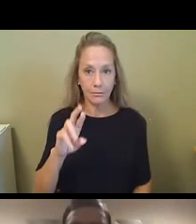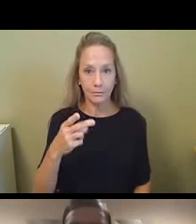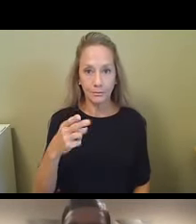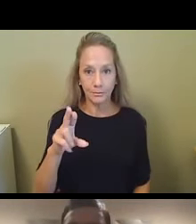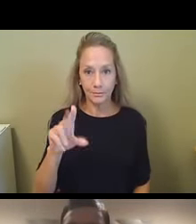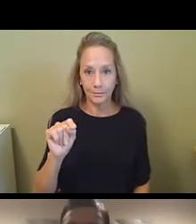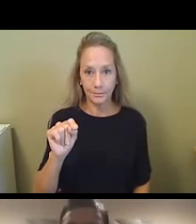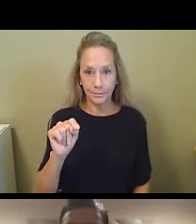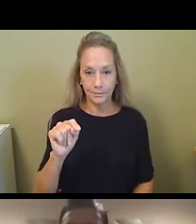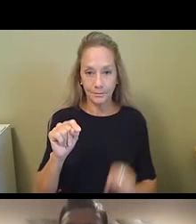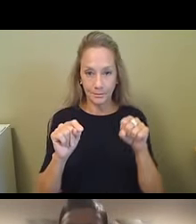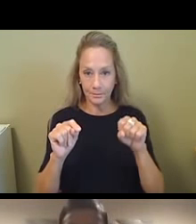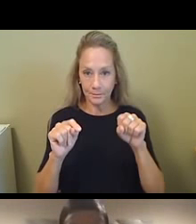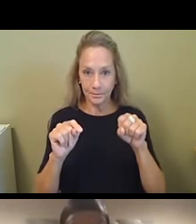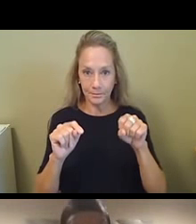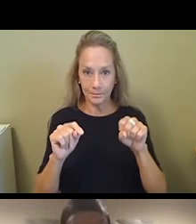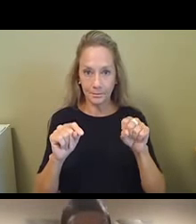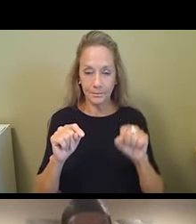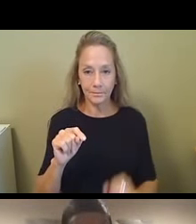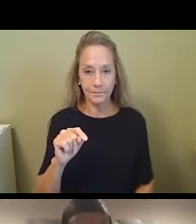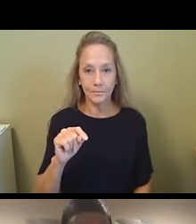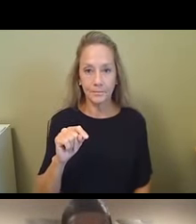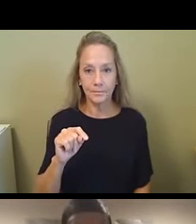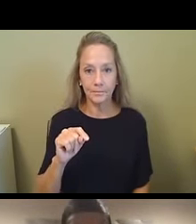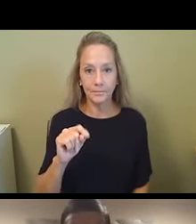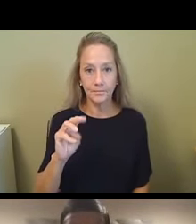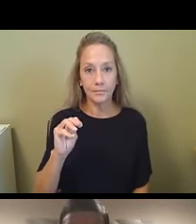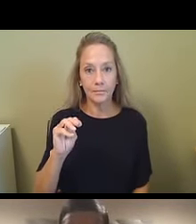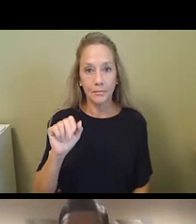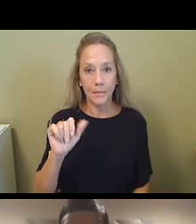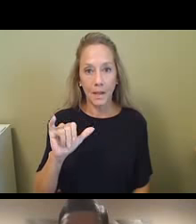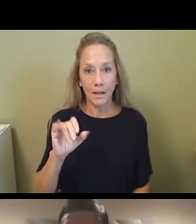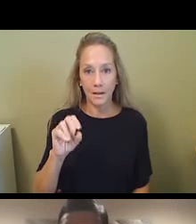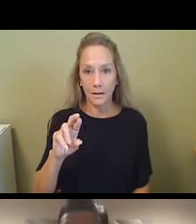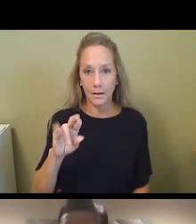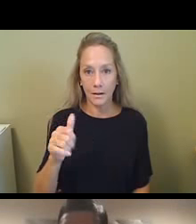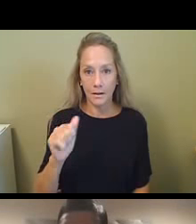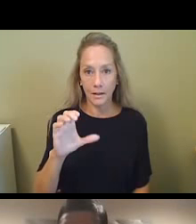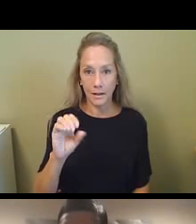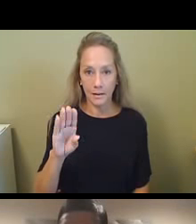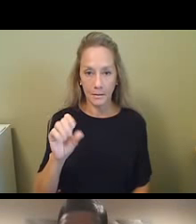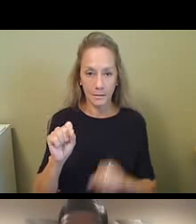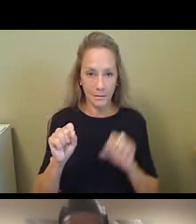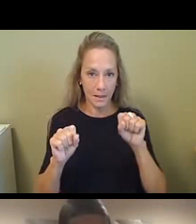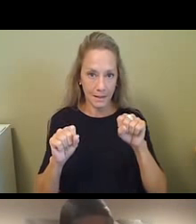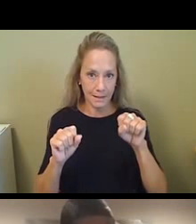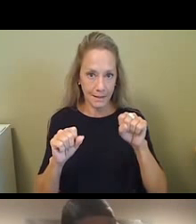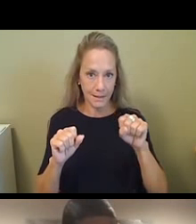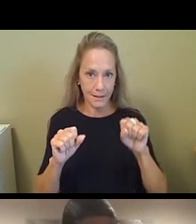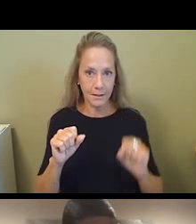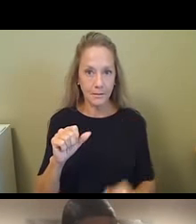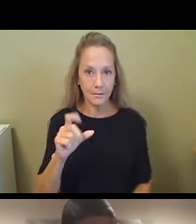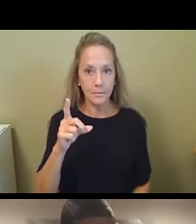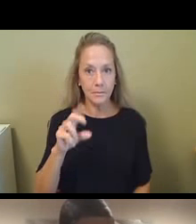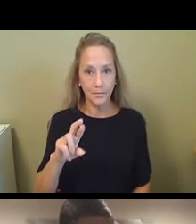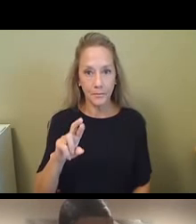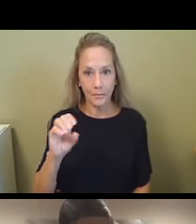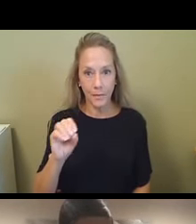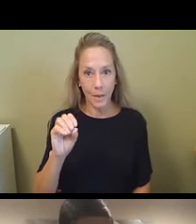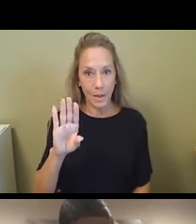Hurt, Yes. Mayor Jacobs, Yes. Dr.